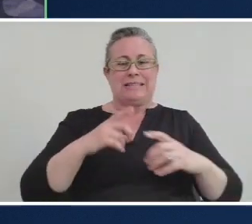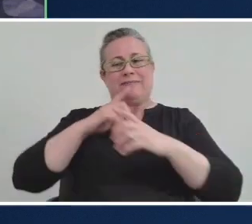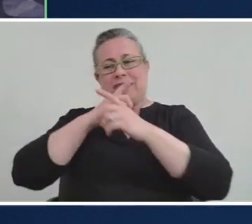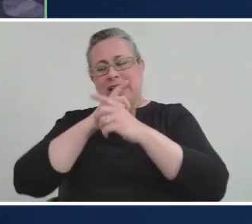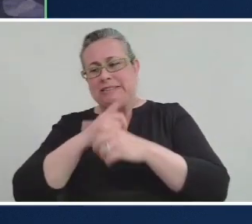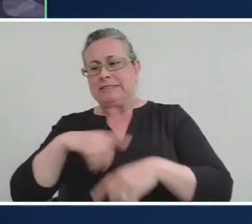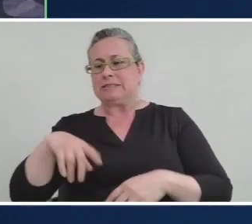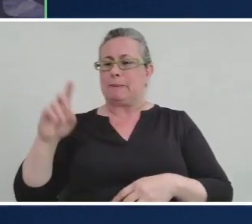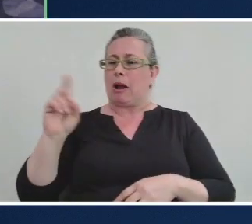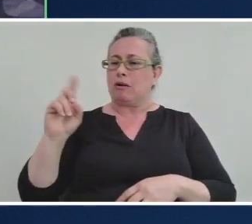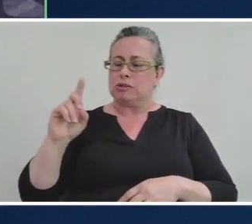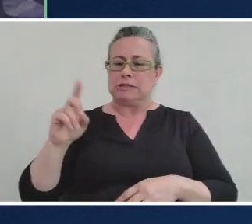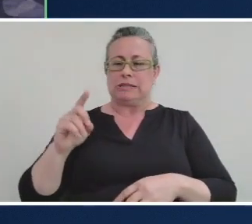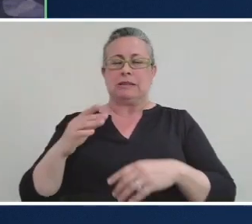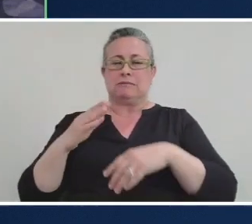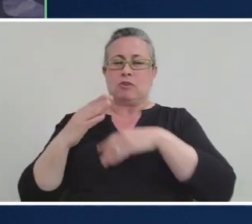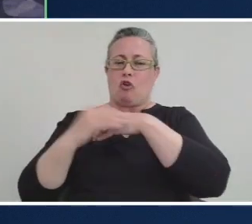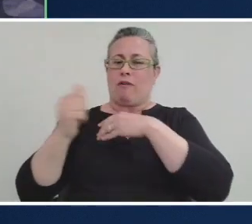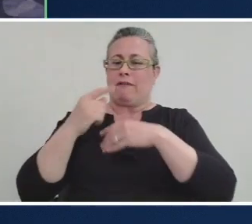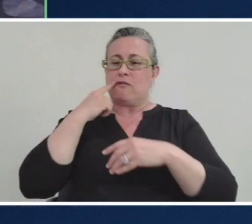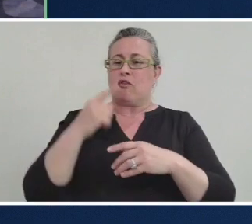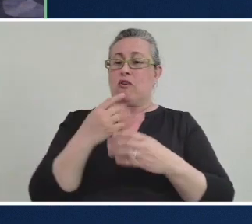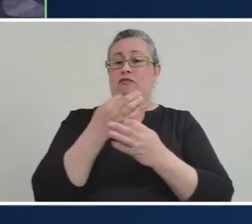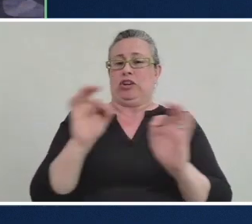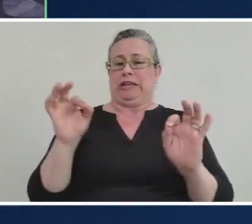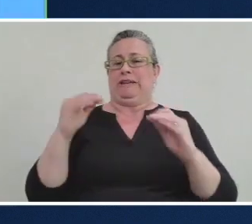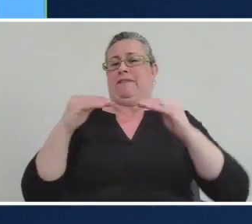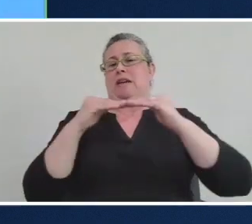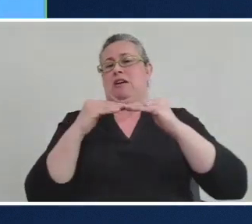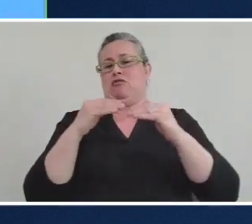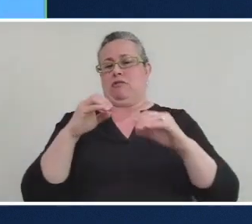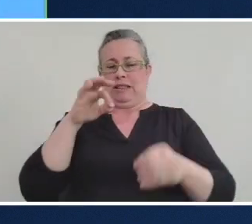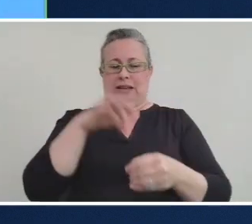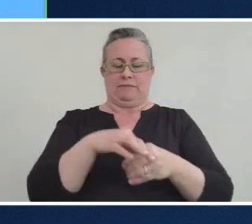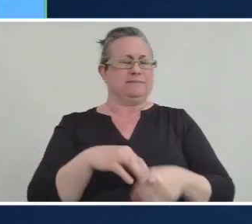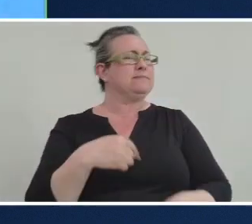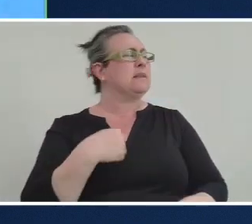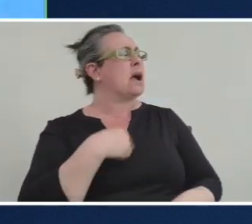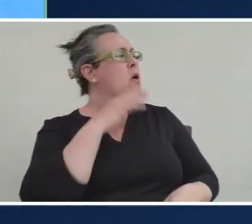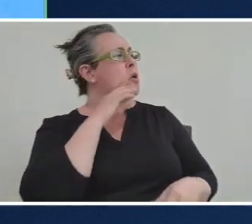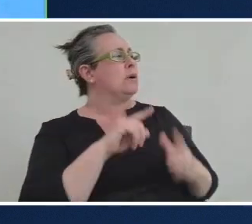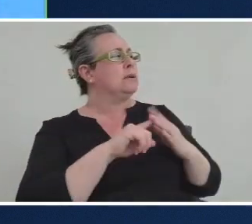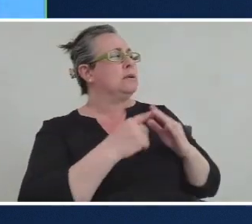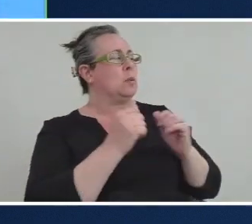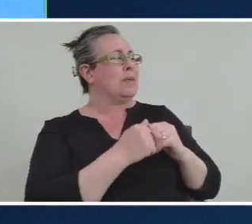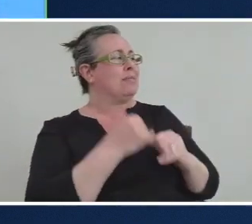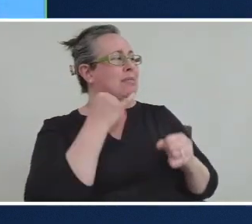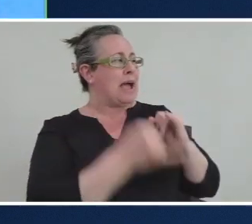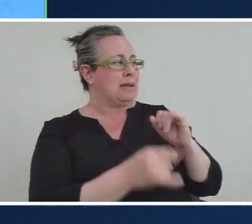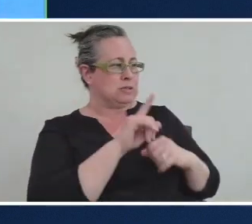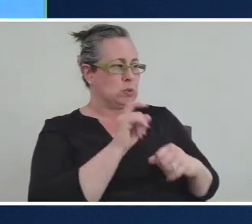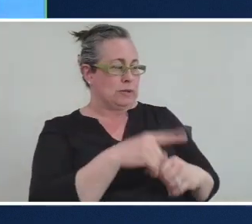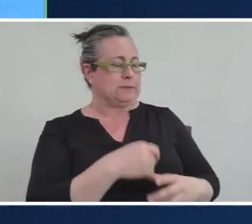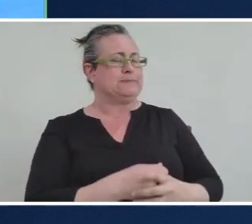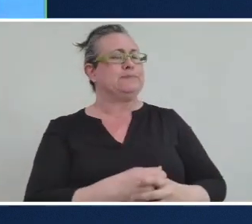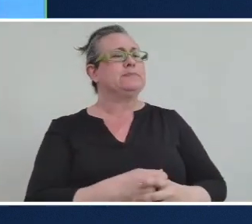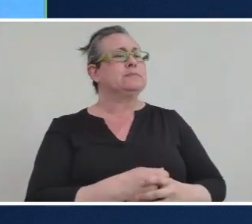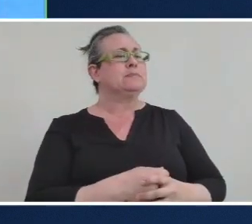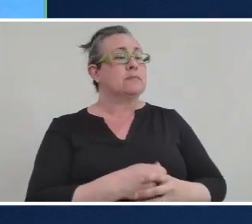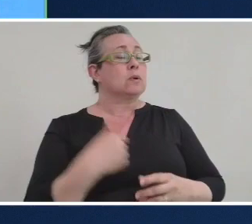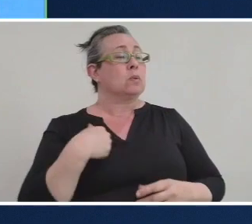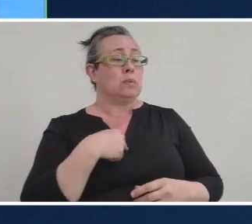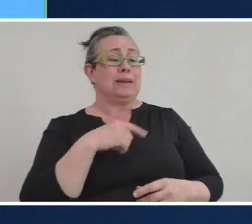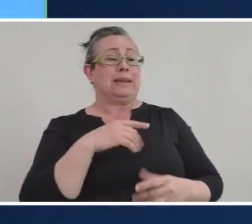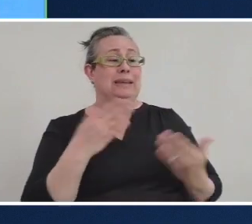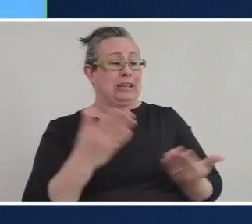elections? Mm-hmm. Yeah, thanks, Shannon. I will start with this last question, because we are here to find the sparkles of hope,